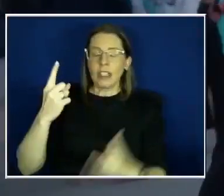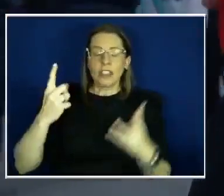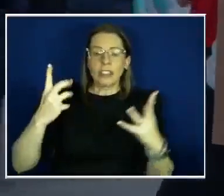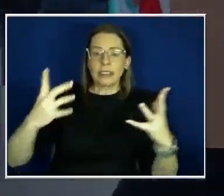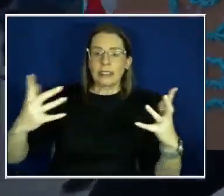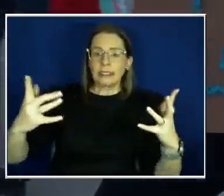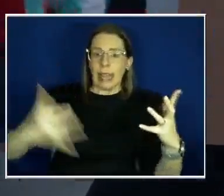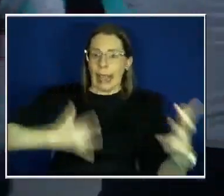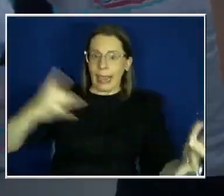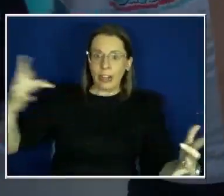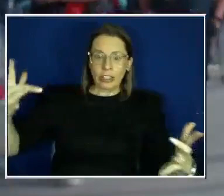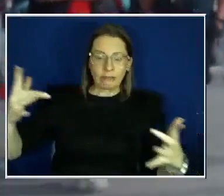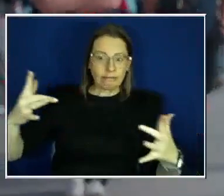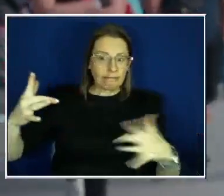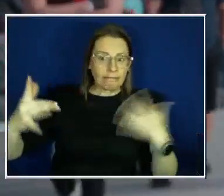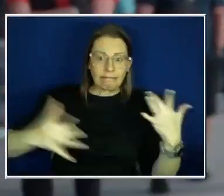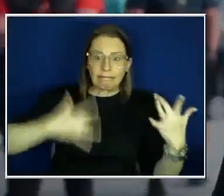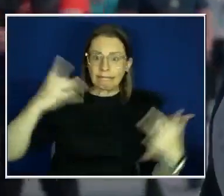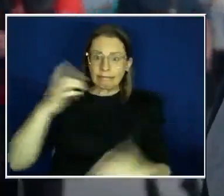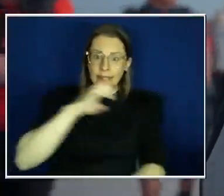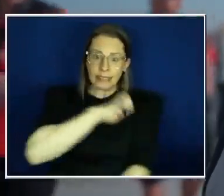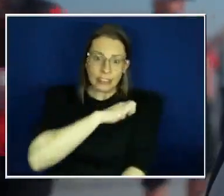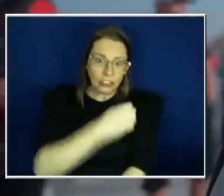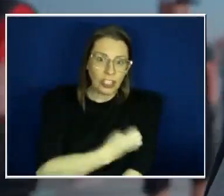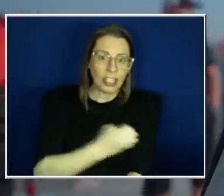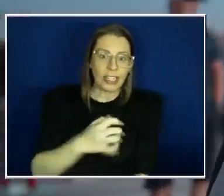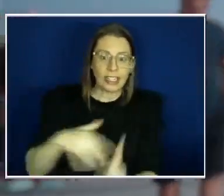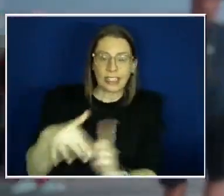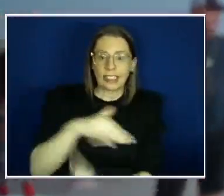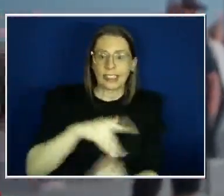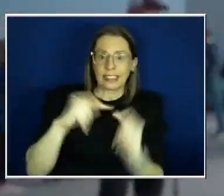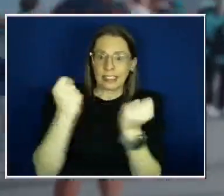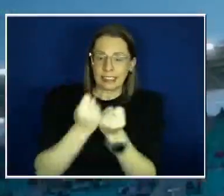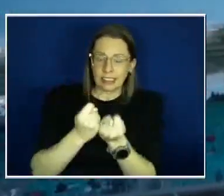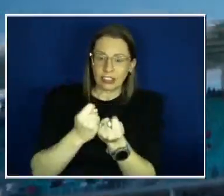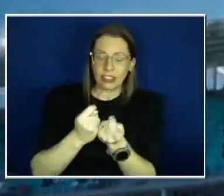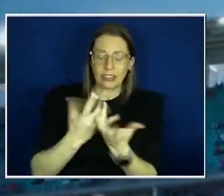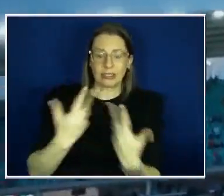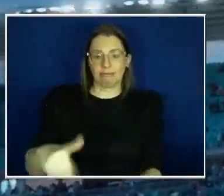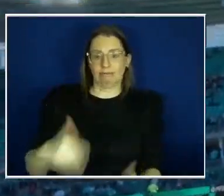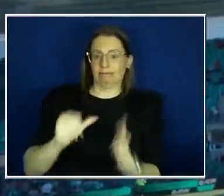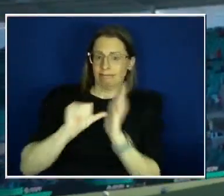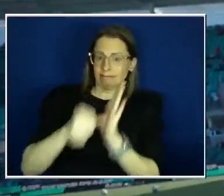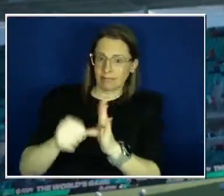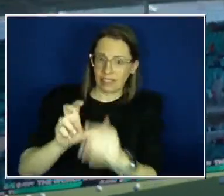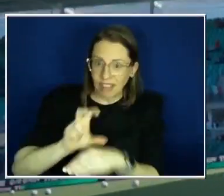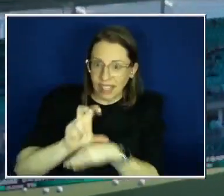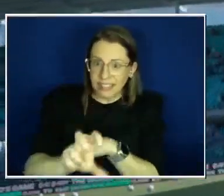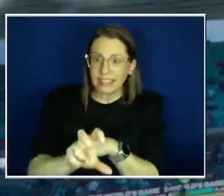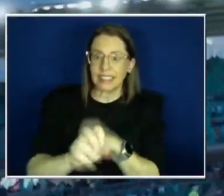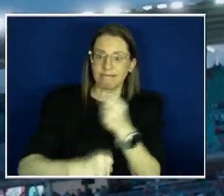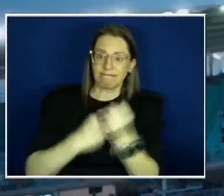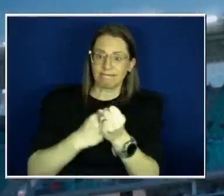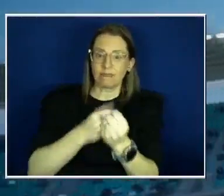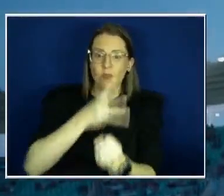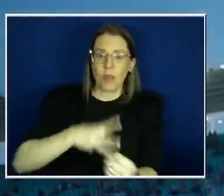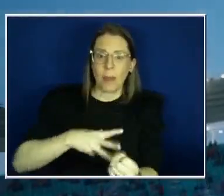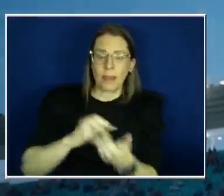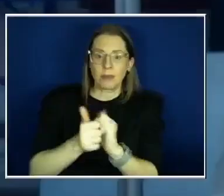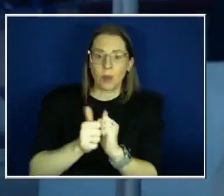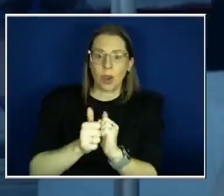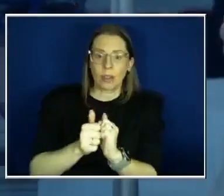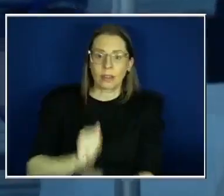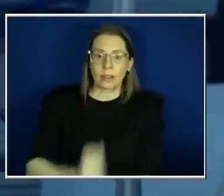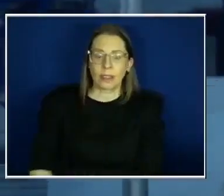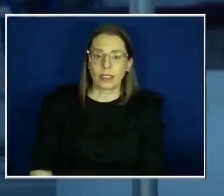the team, and really this emphasis on investing in women's sports and the payoff of what it